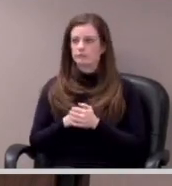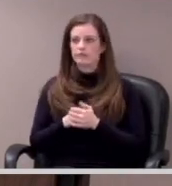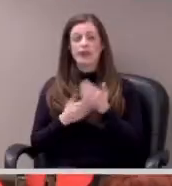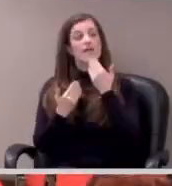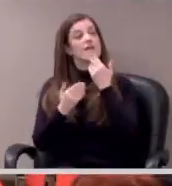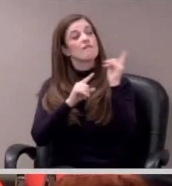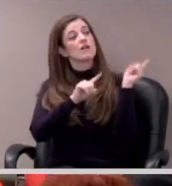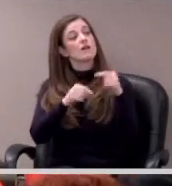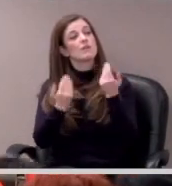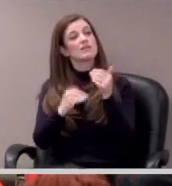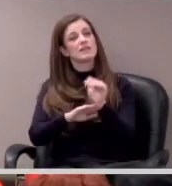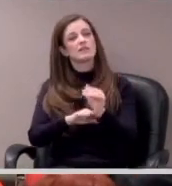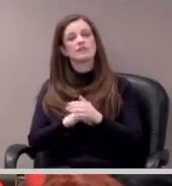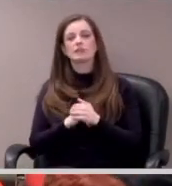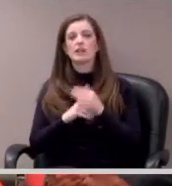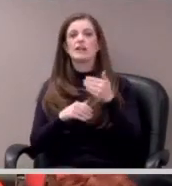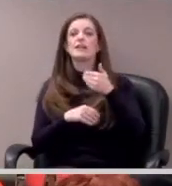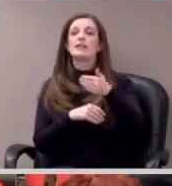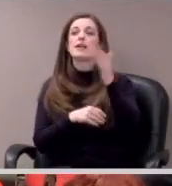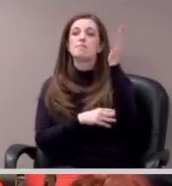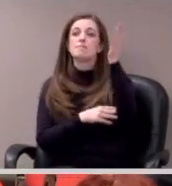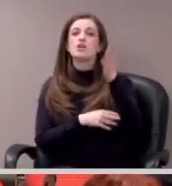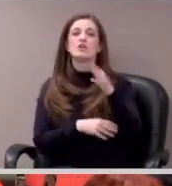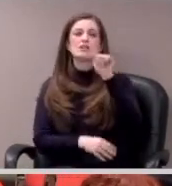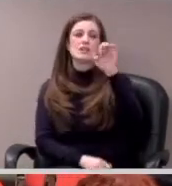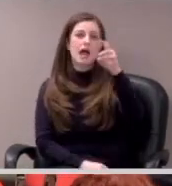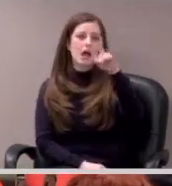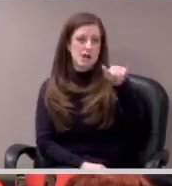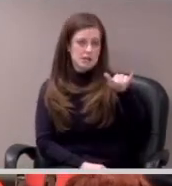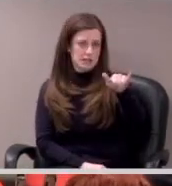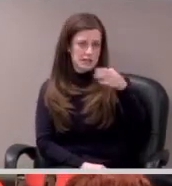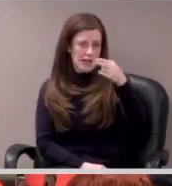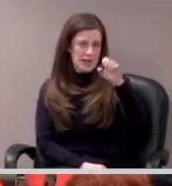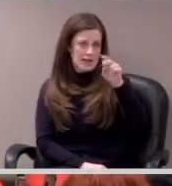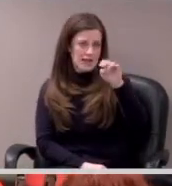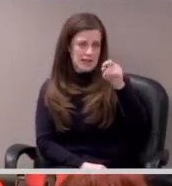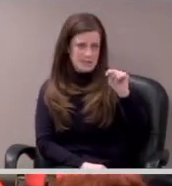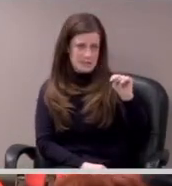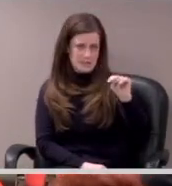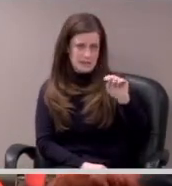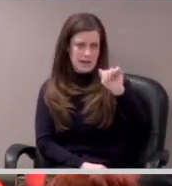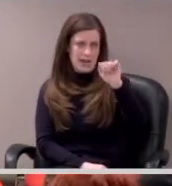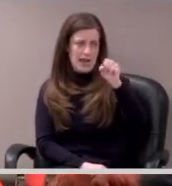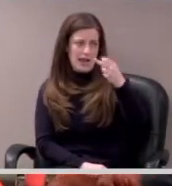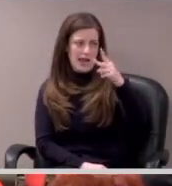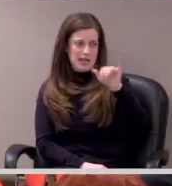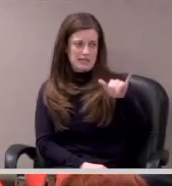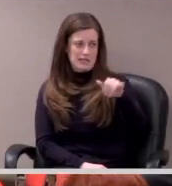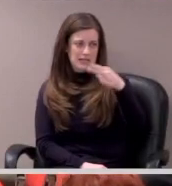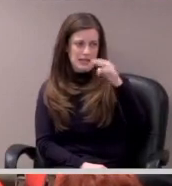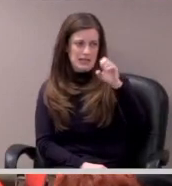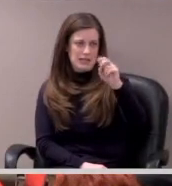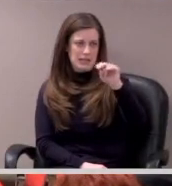being here this evening. Our next speaker is Ashley Hennon. Ashley Hennon.